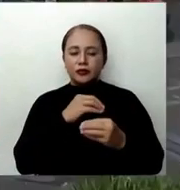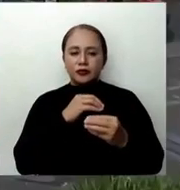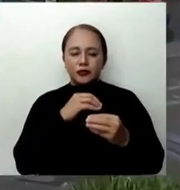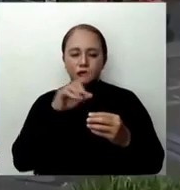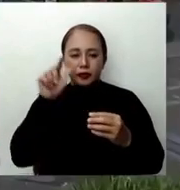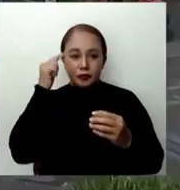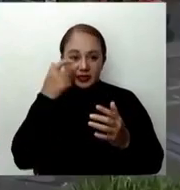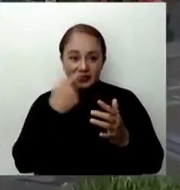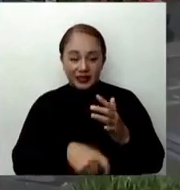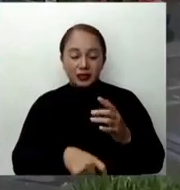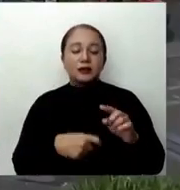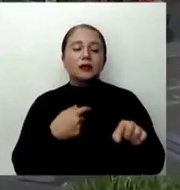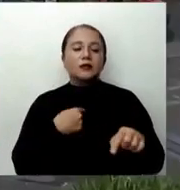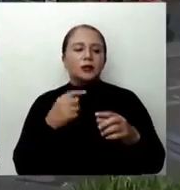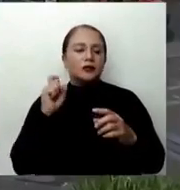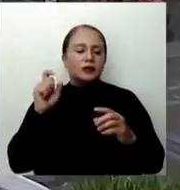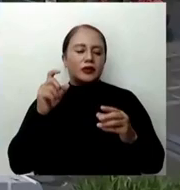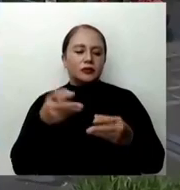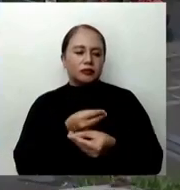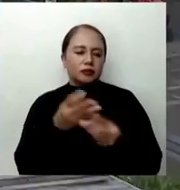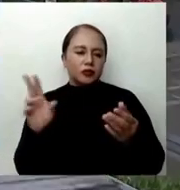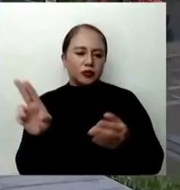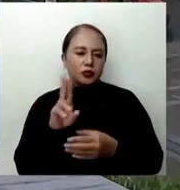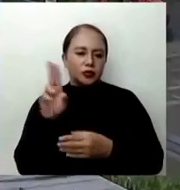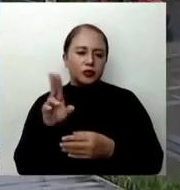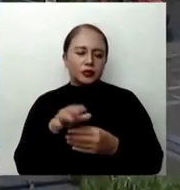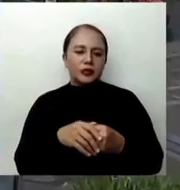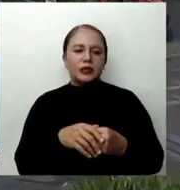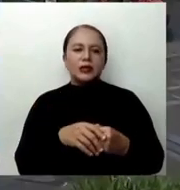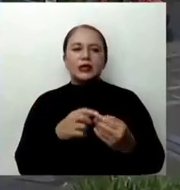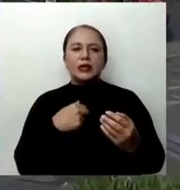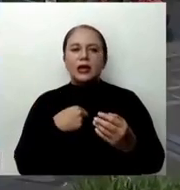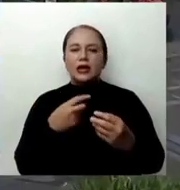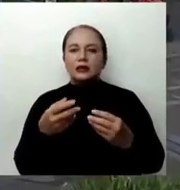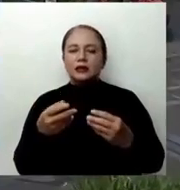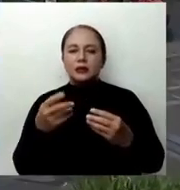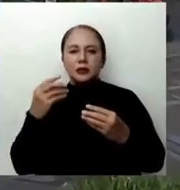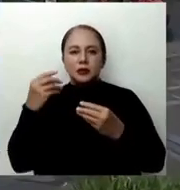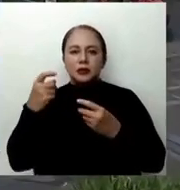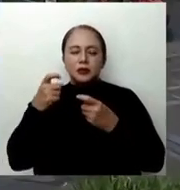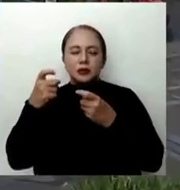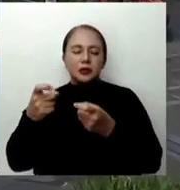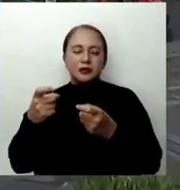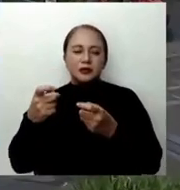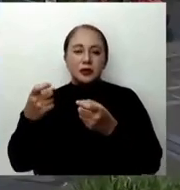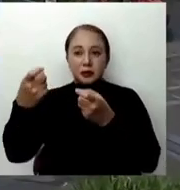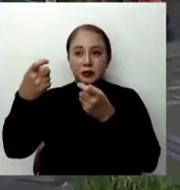faster distribution and use of inherited properties like land as well.